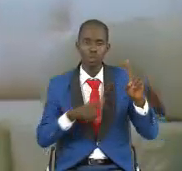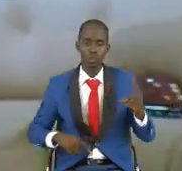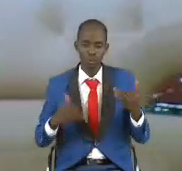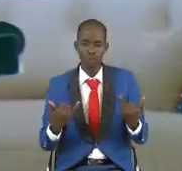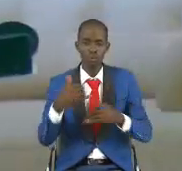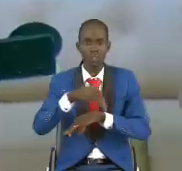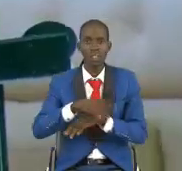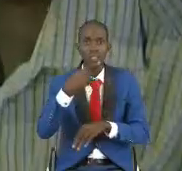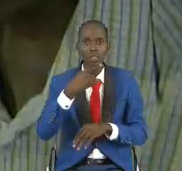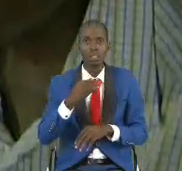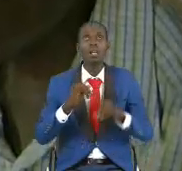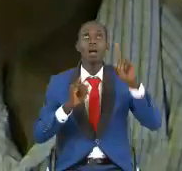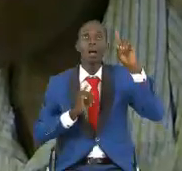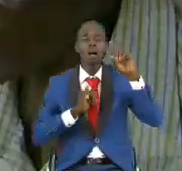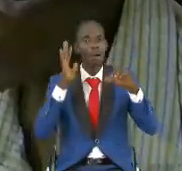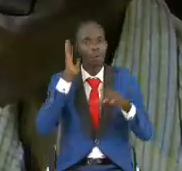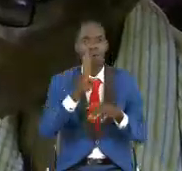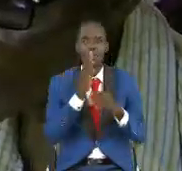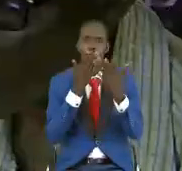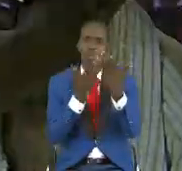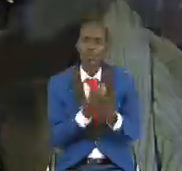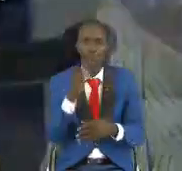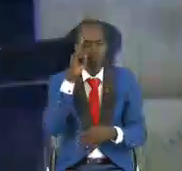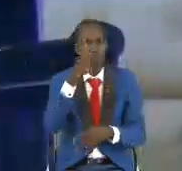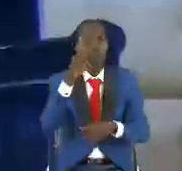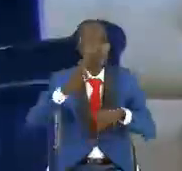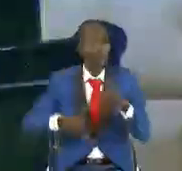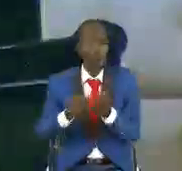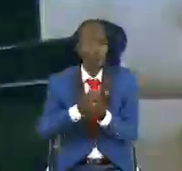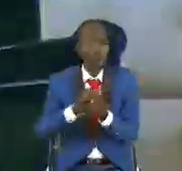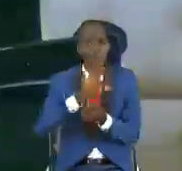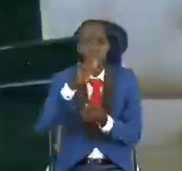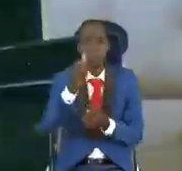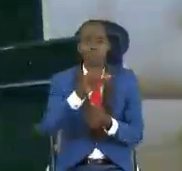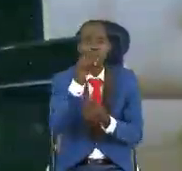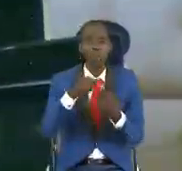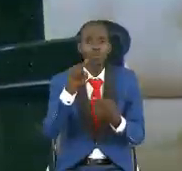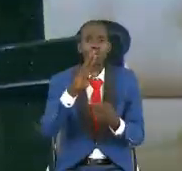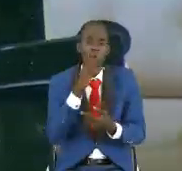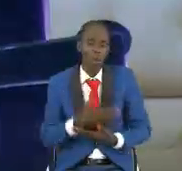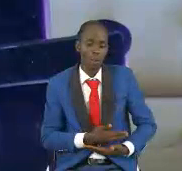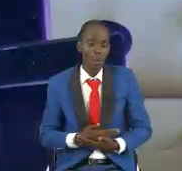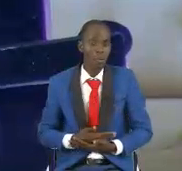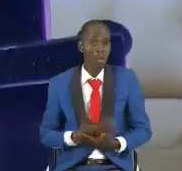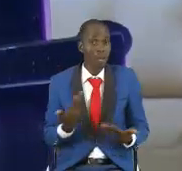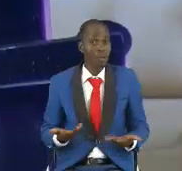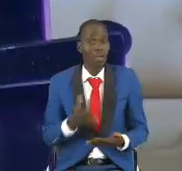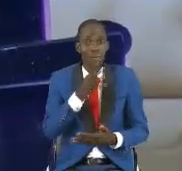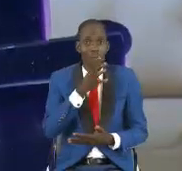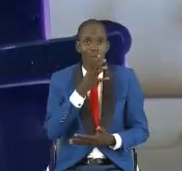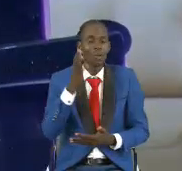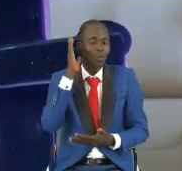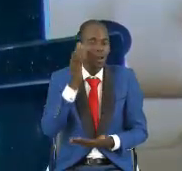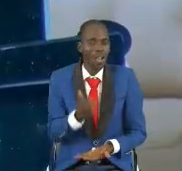been waiting for you. Like you couldn't wash yourself when you are a baby. And mommy will have to scrape off all